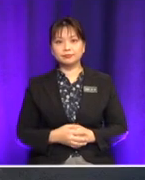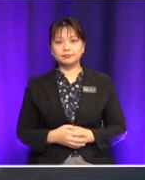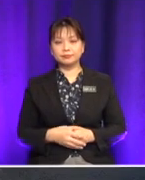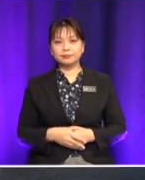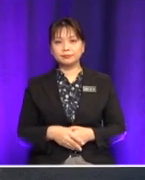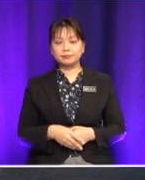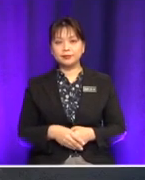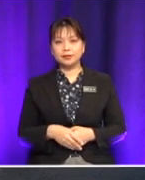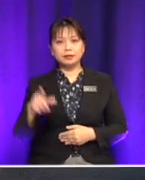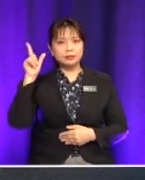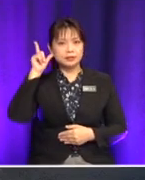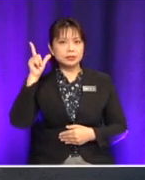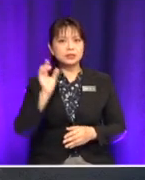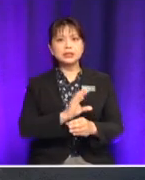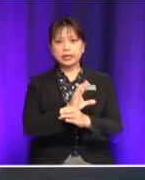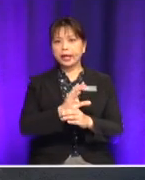Listen carefully.